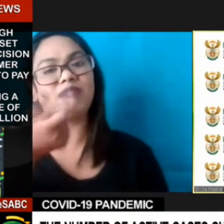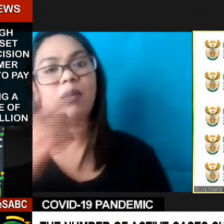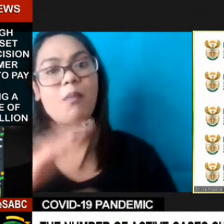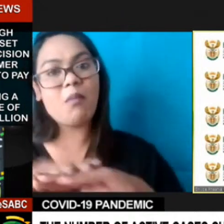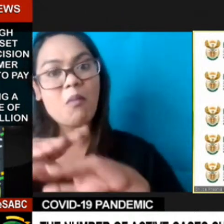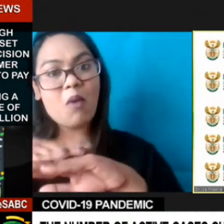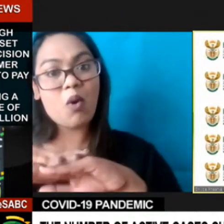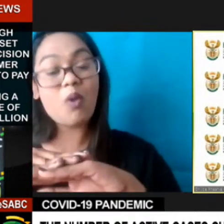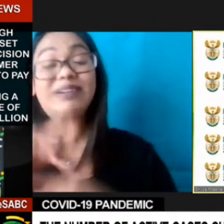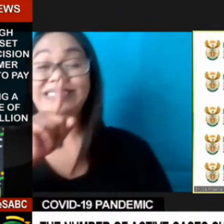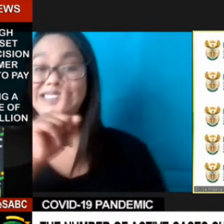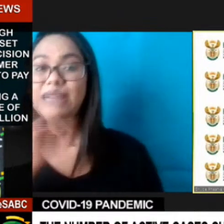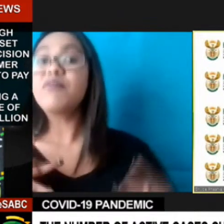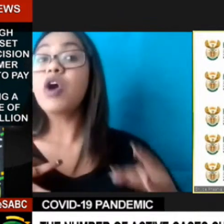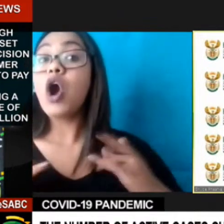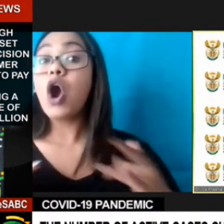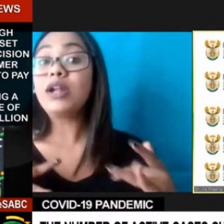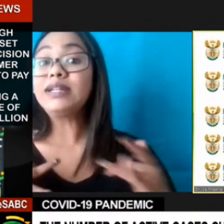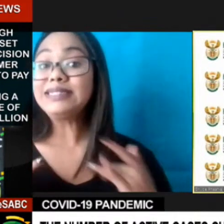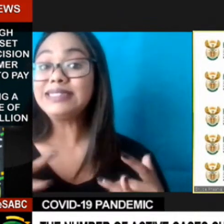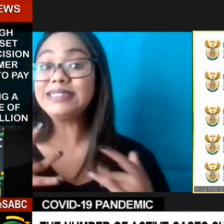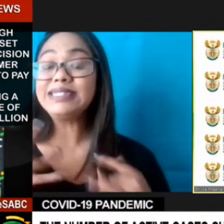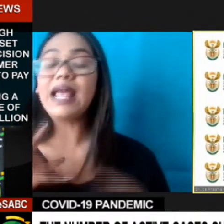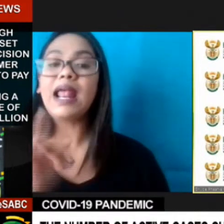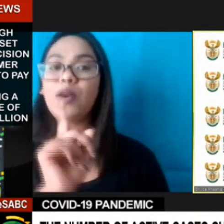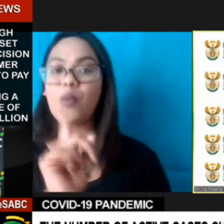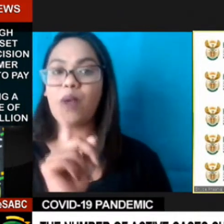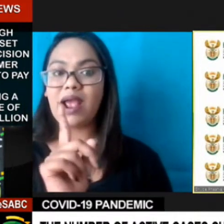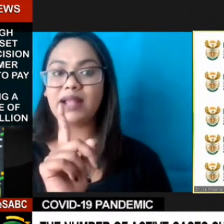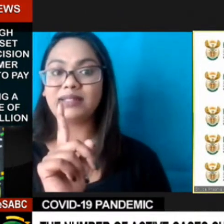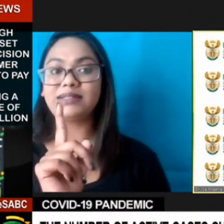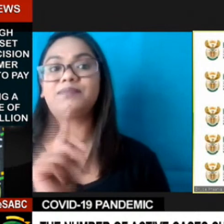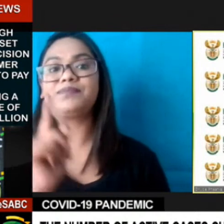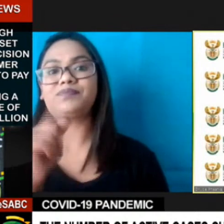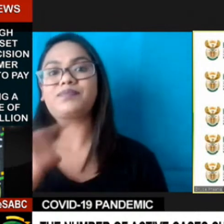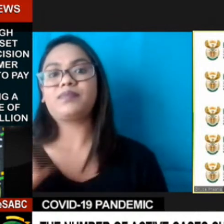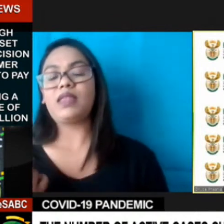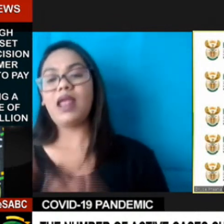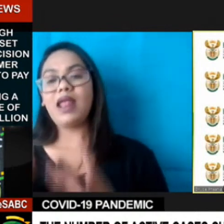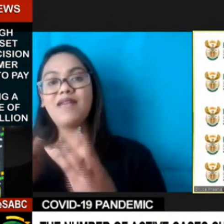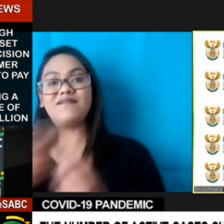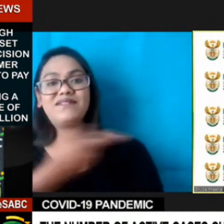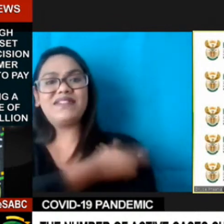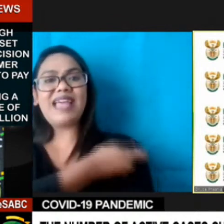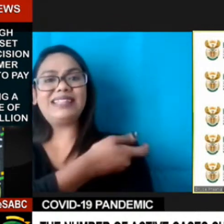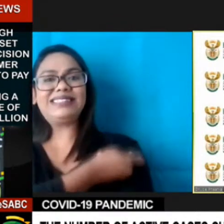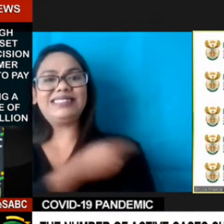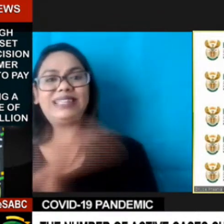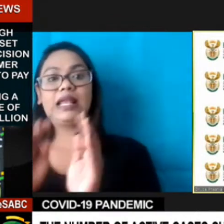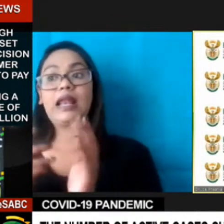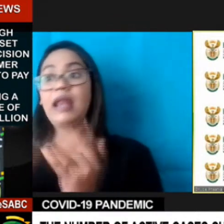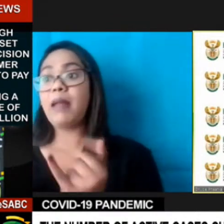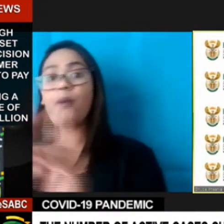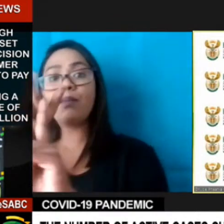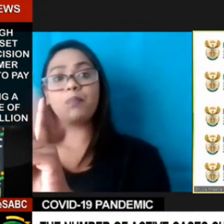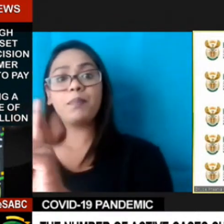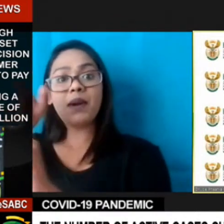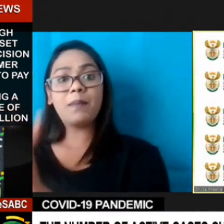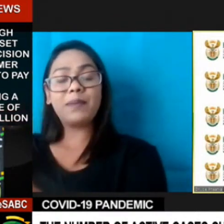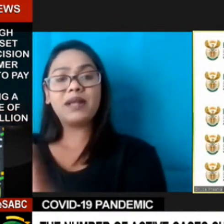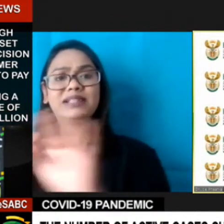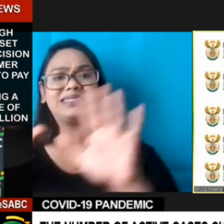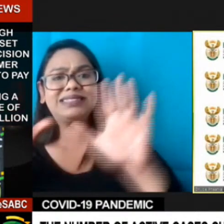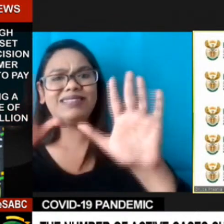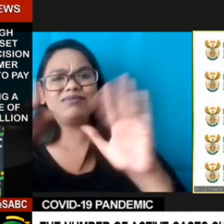worried about the drastic decline in the uptake of vaccination. especially in the last 7 to 10 days.